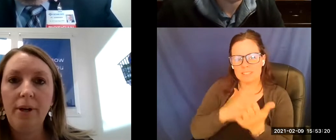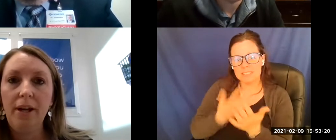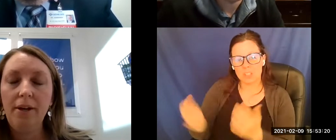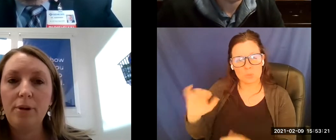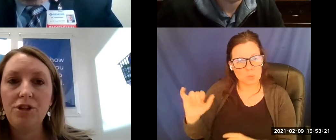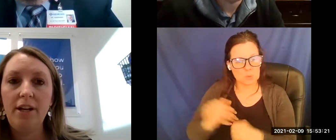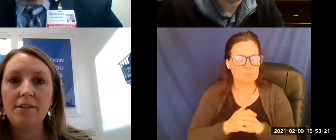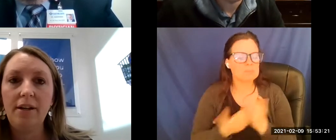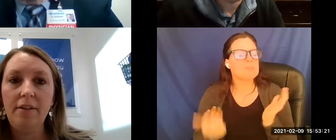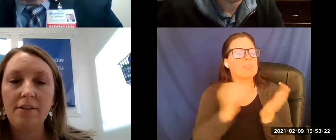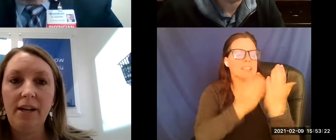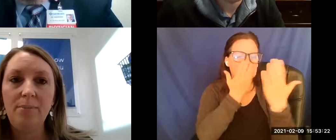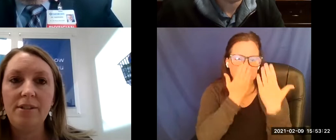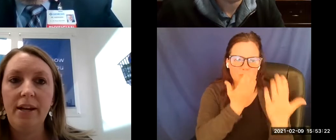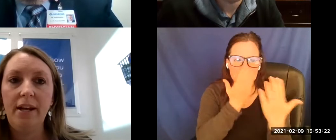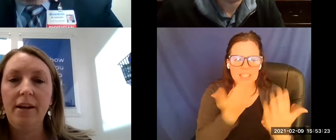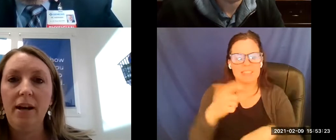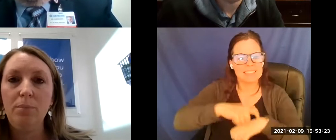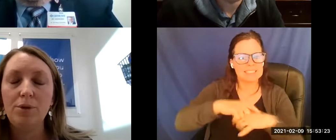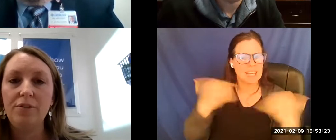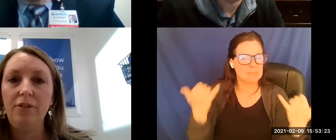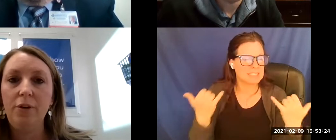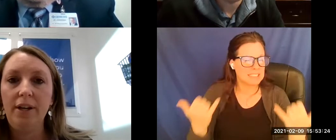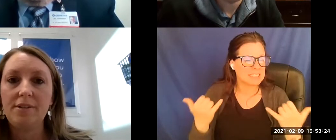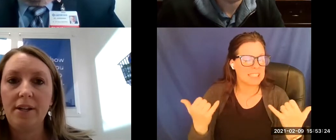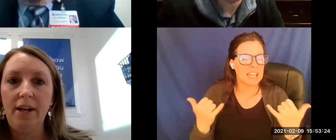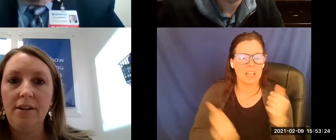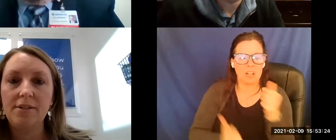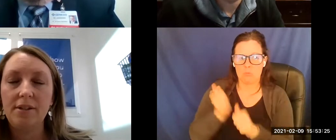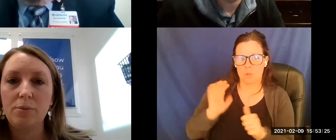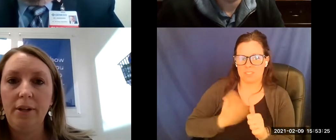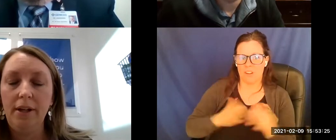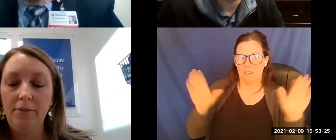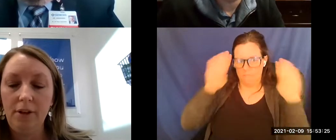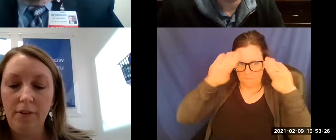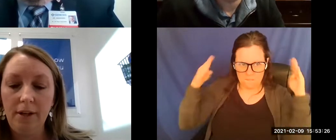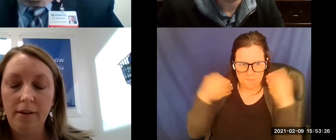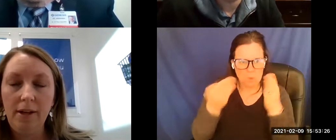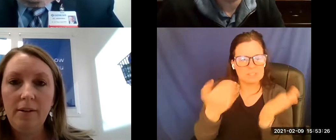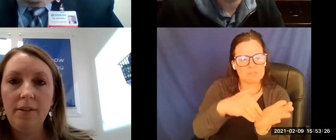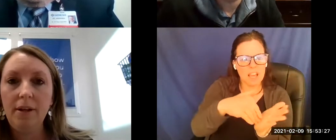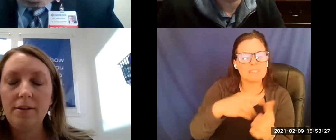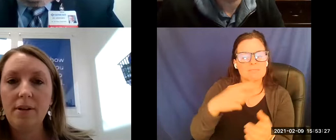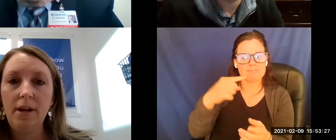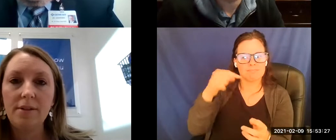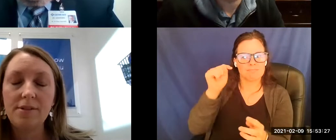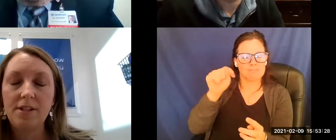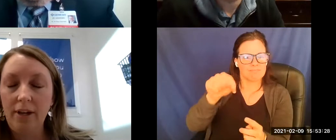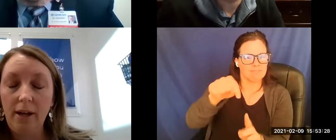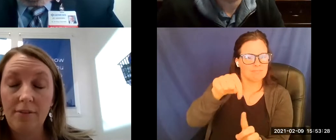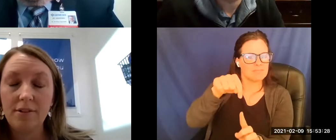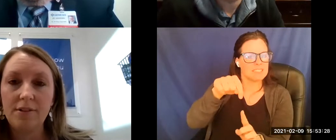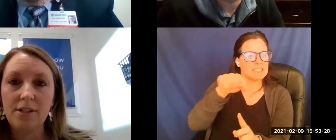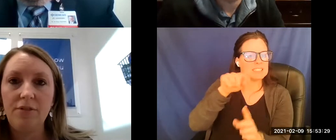So again, appreciate the time today. Most of our focus again is really kind of on the